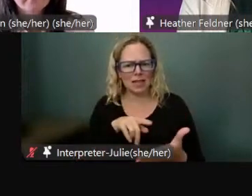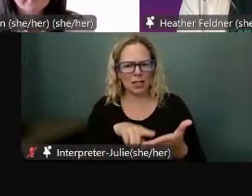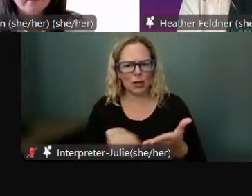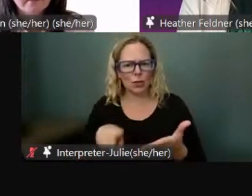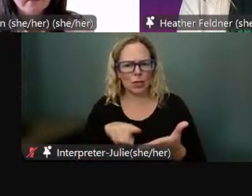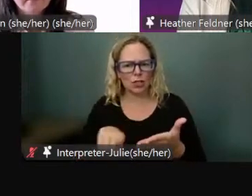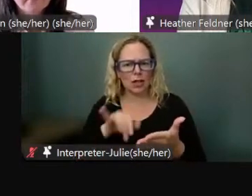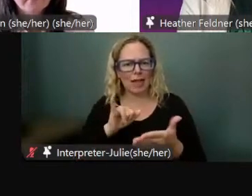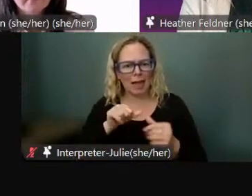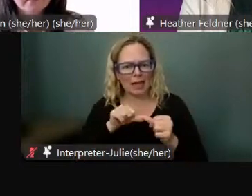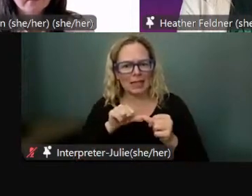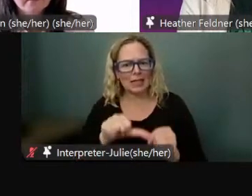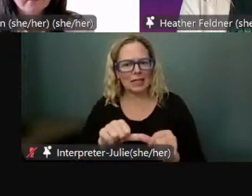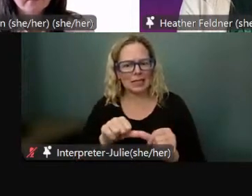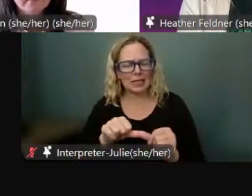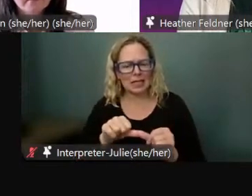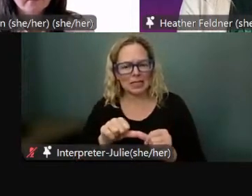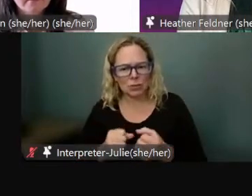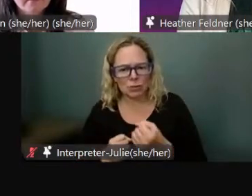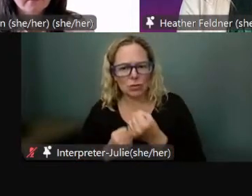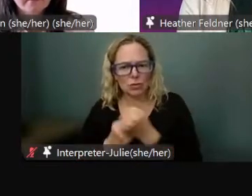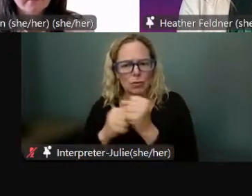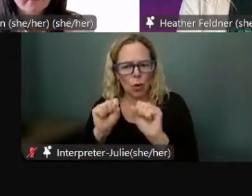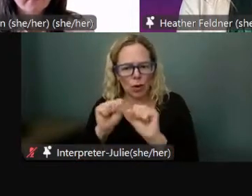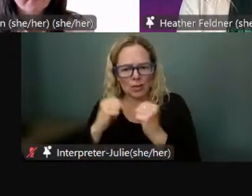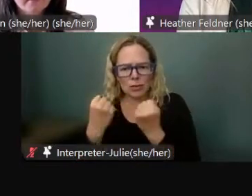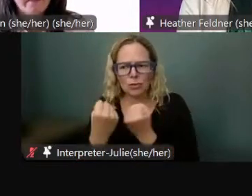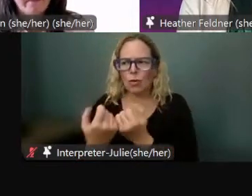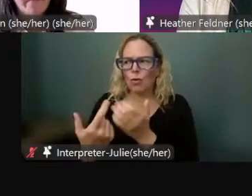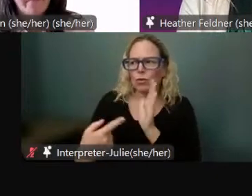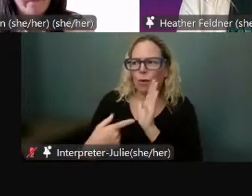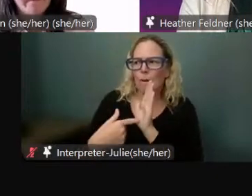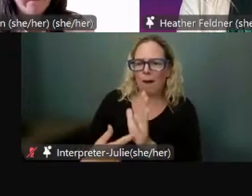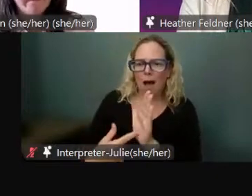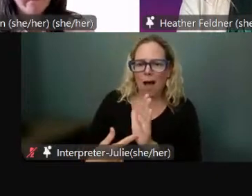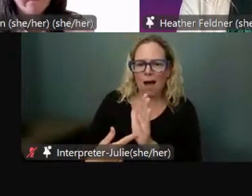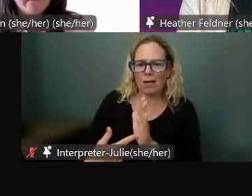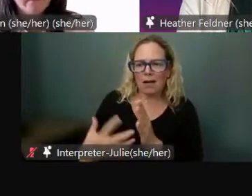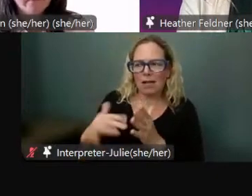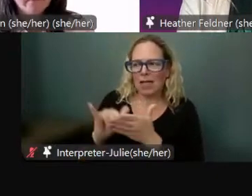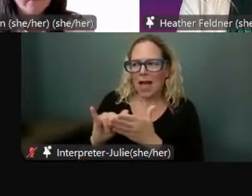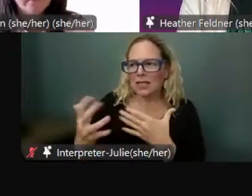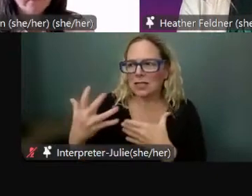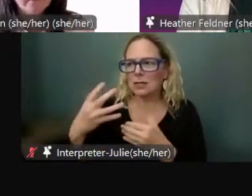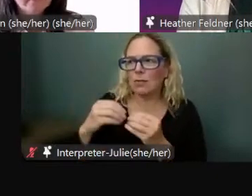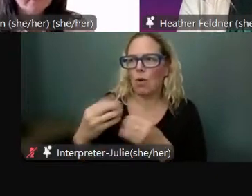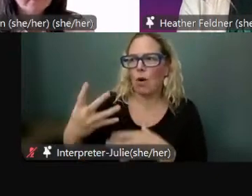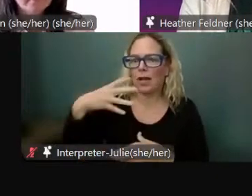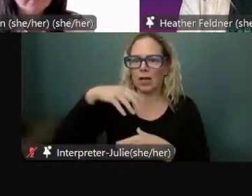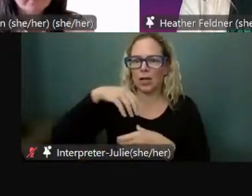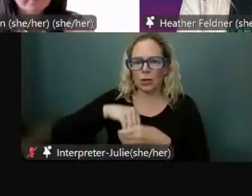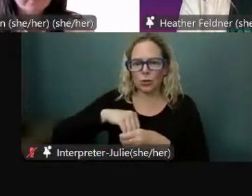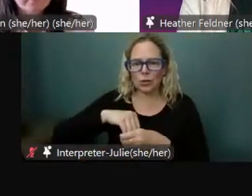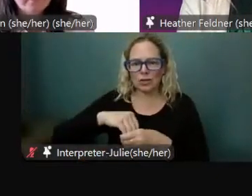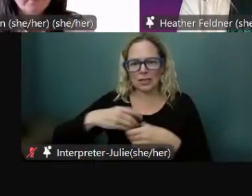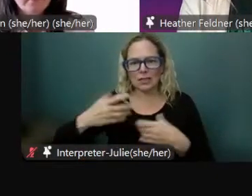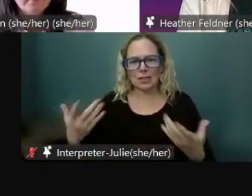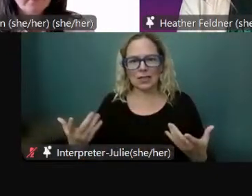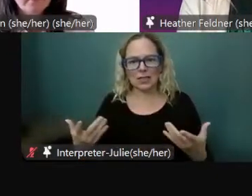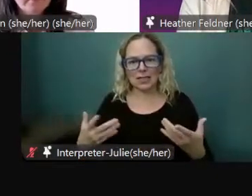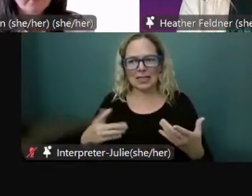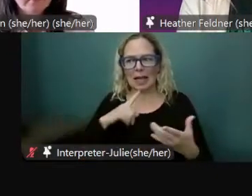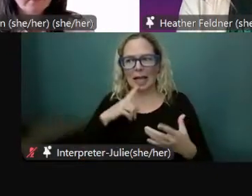social model, expand it, make it more inclusive, and complicate it in real